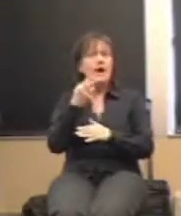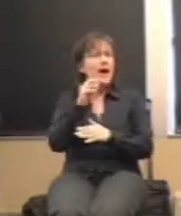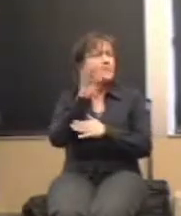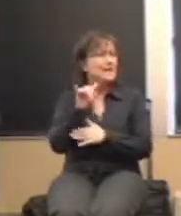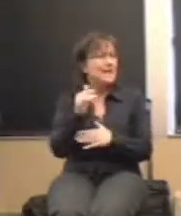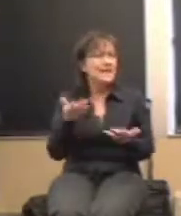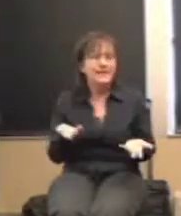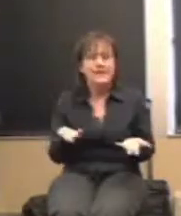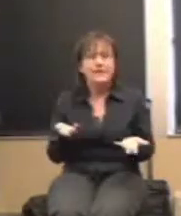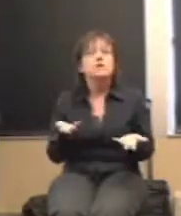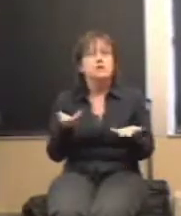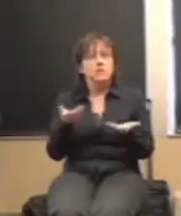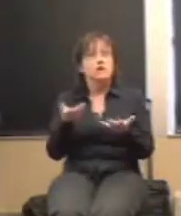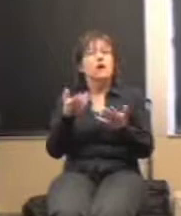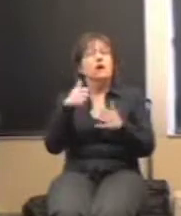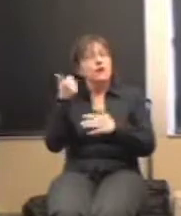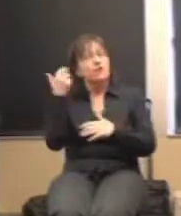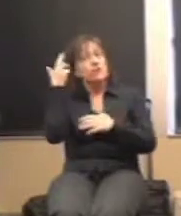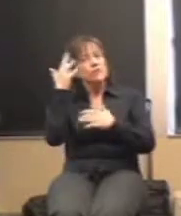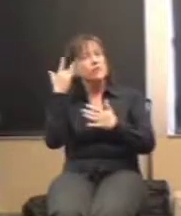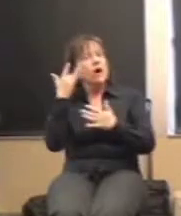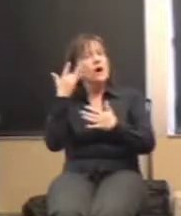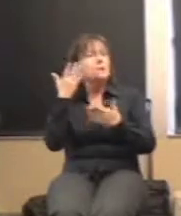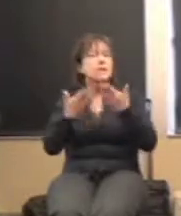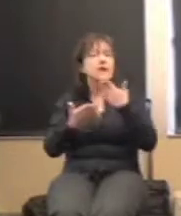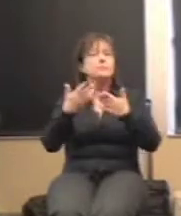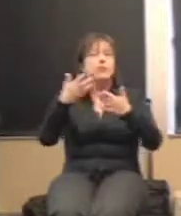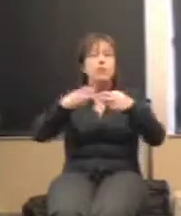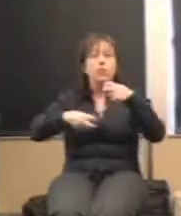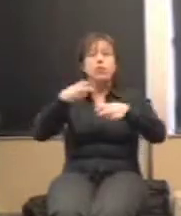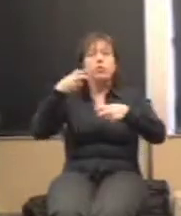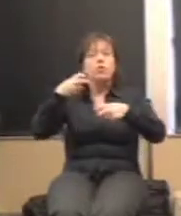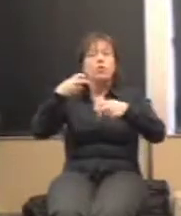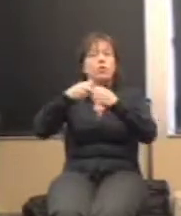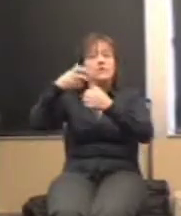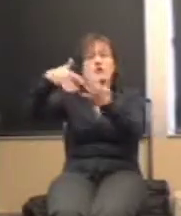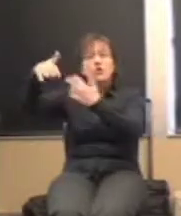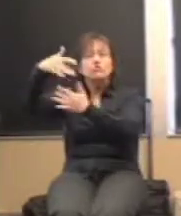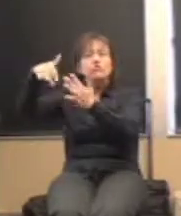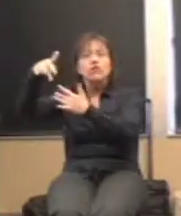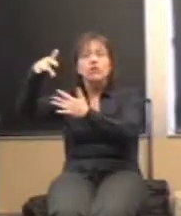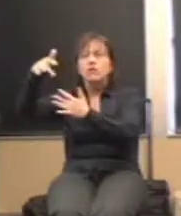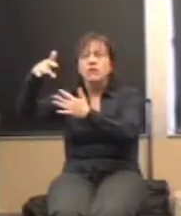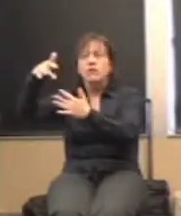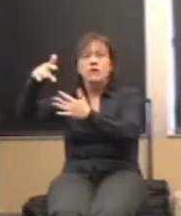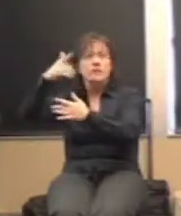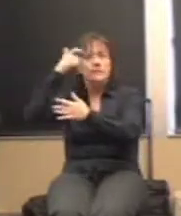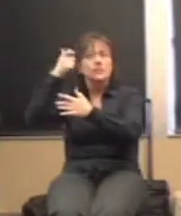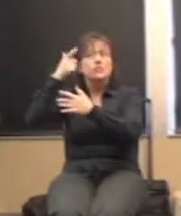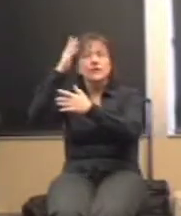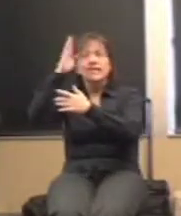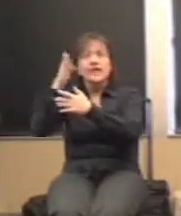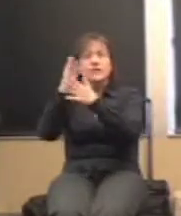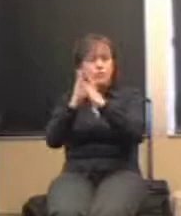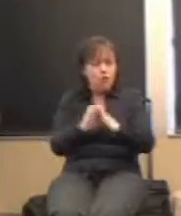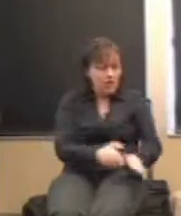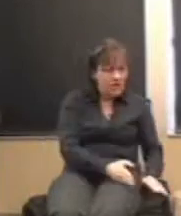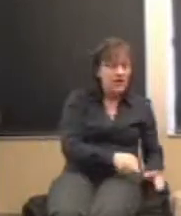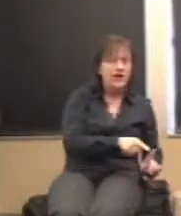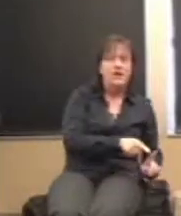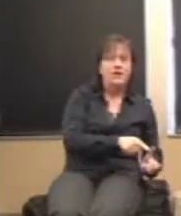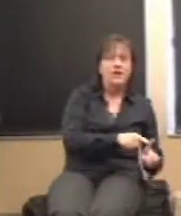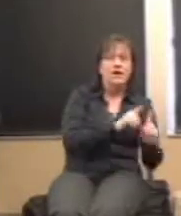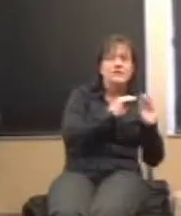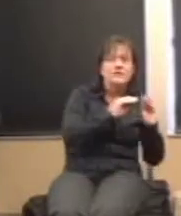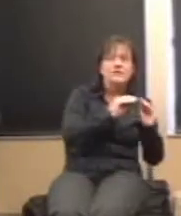with those social interactions, because we never took it back down to the absolute foundation where play is so important.